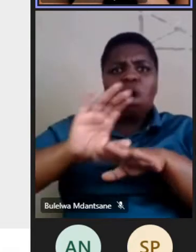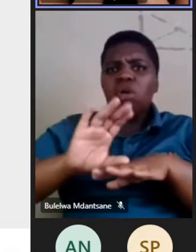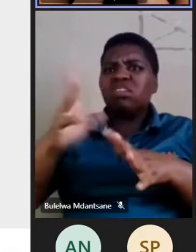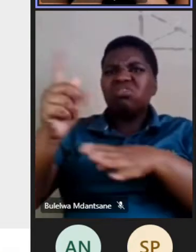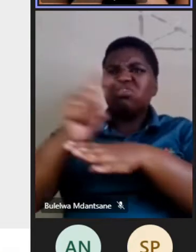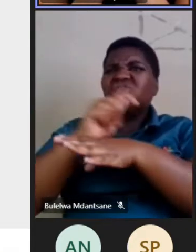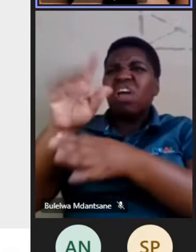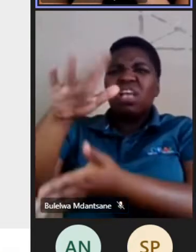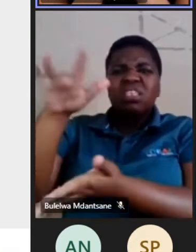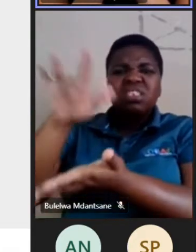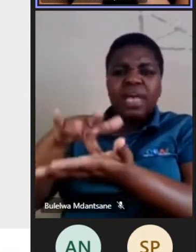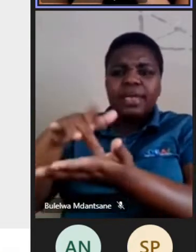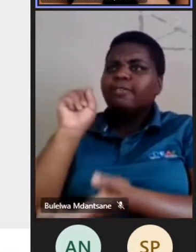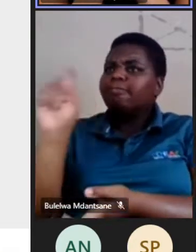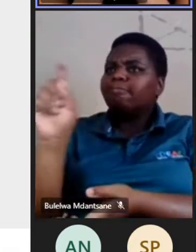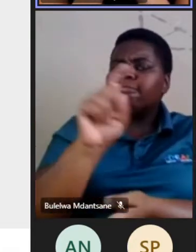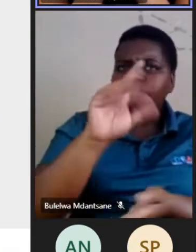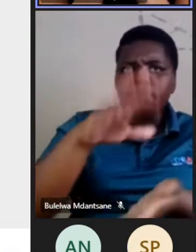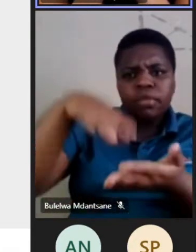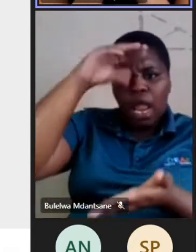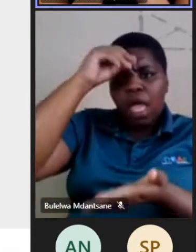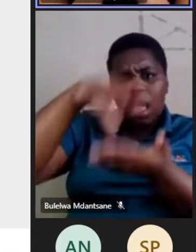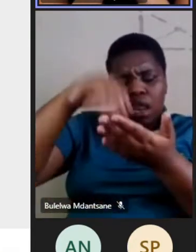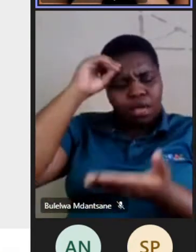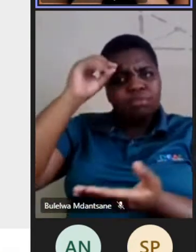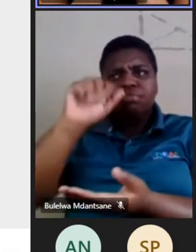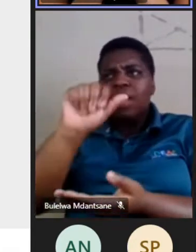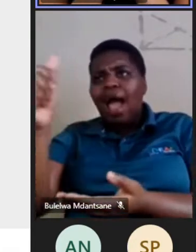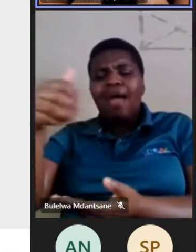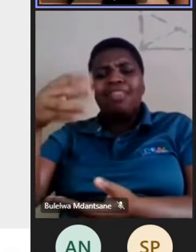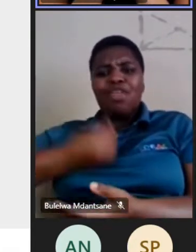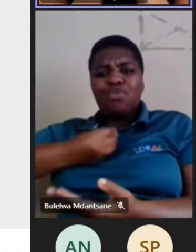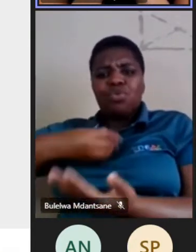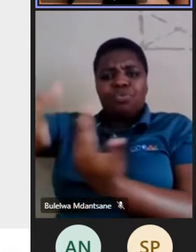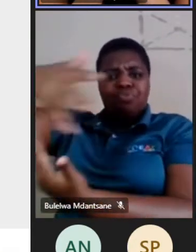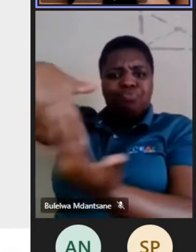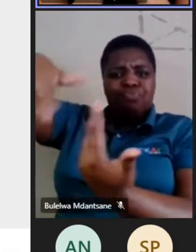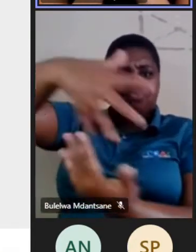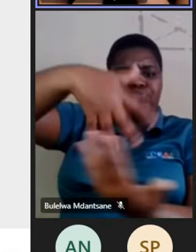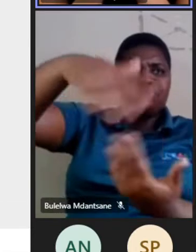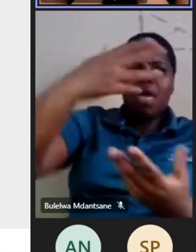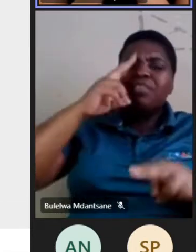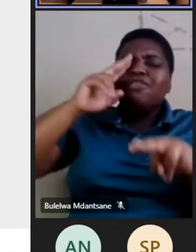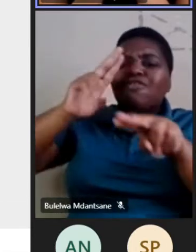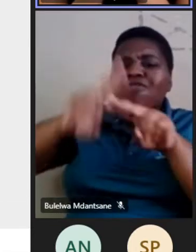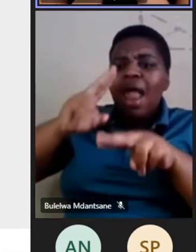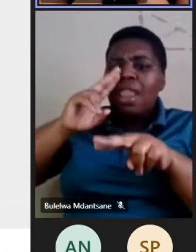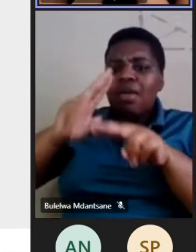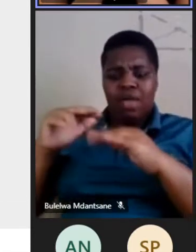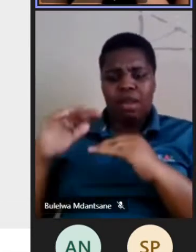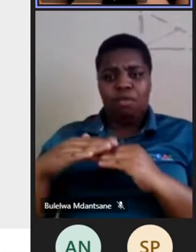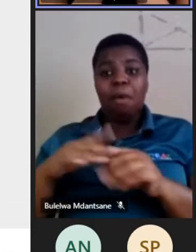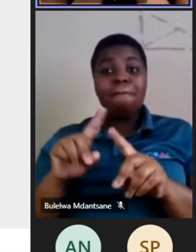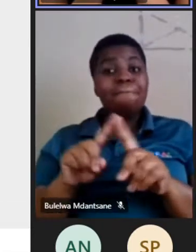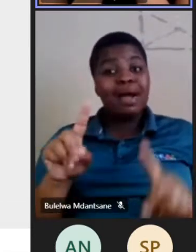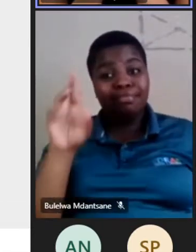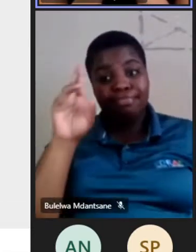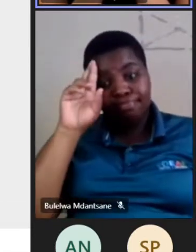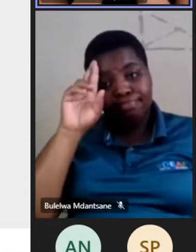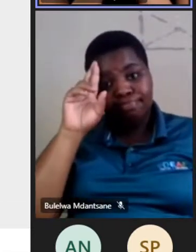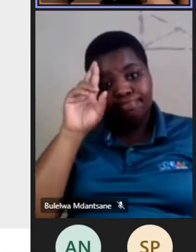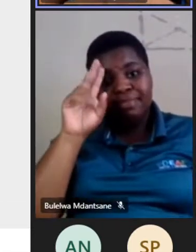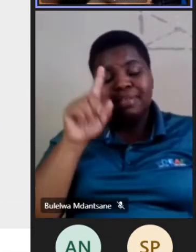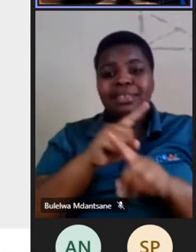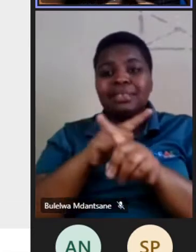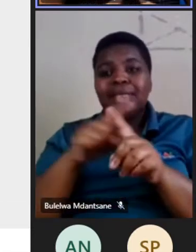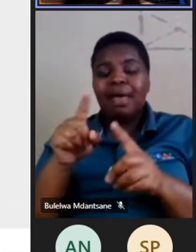center, learning something, interacting with other young people, and maybe go out and have fun. But instead, many of them moved back into their